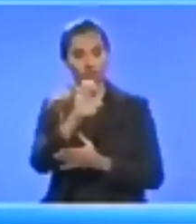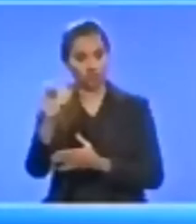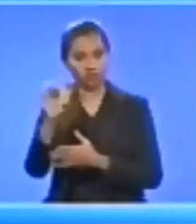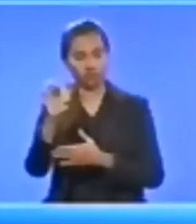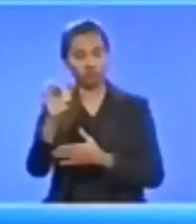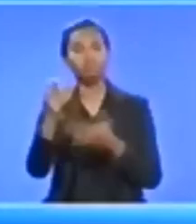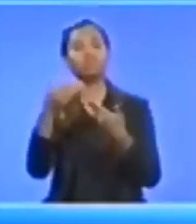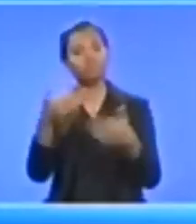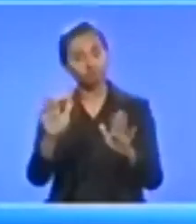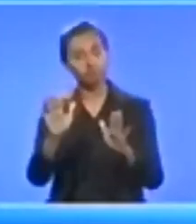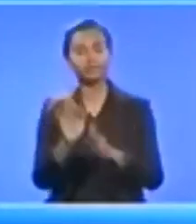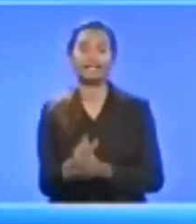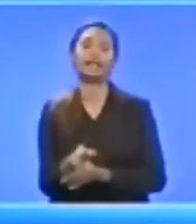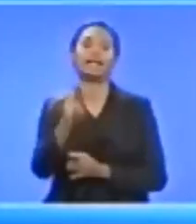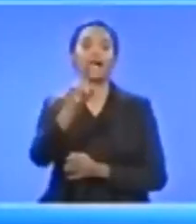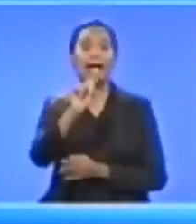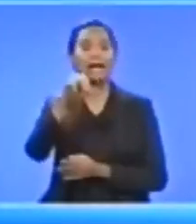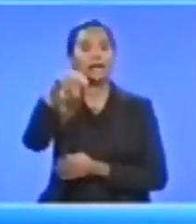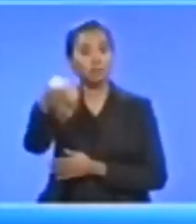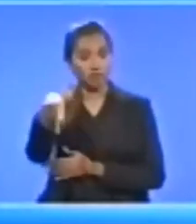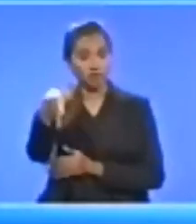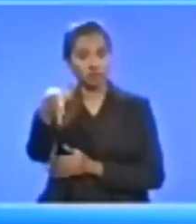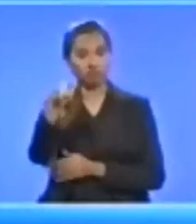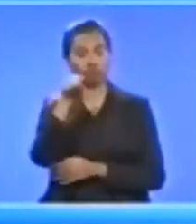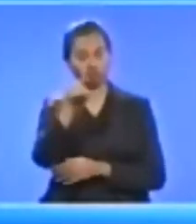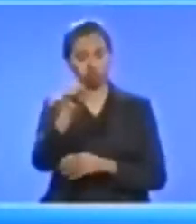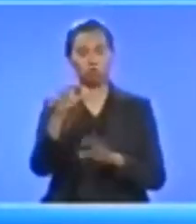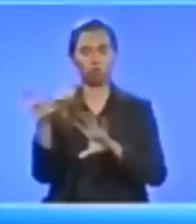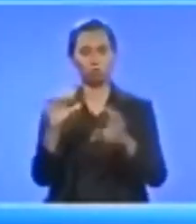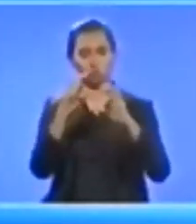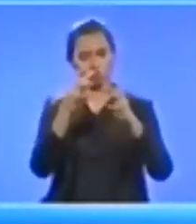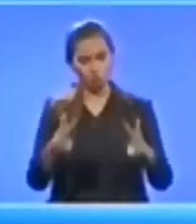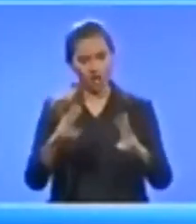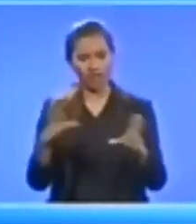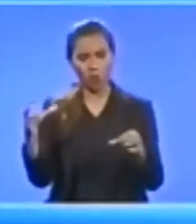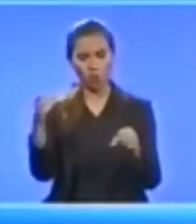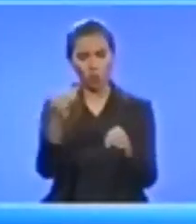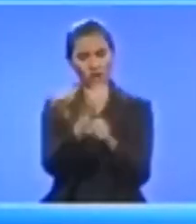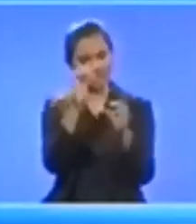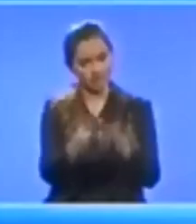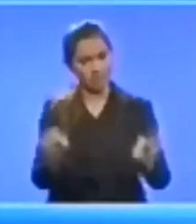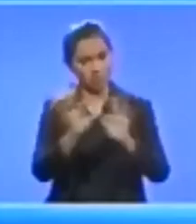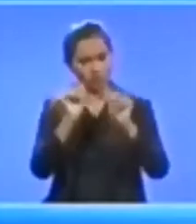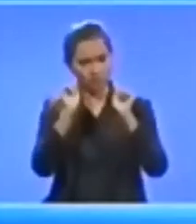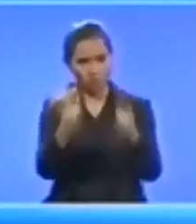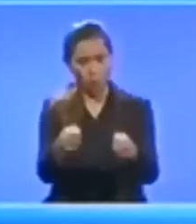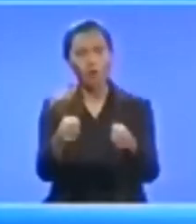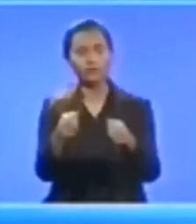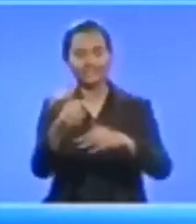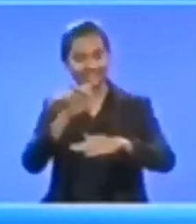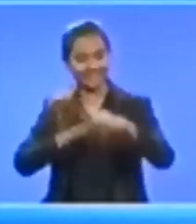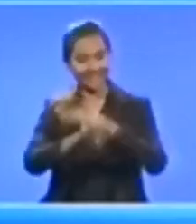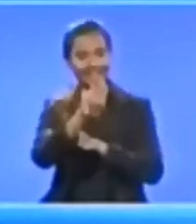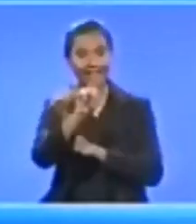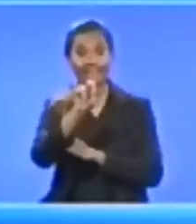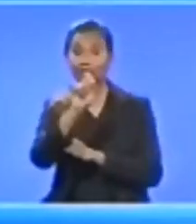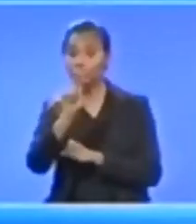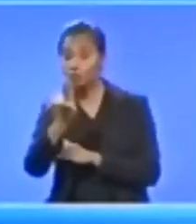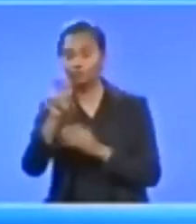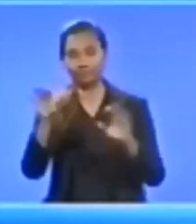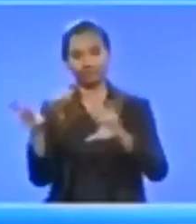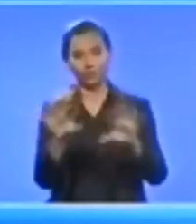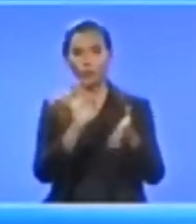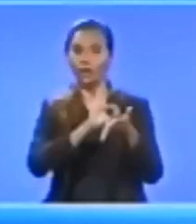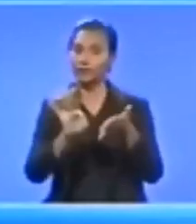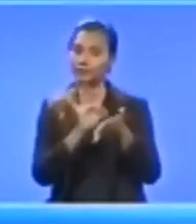Polytechnic. She did well, won prestigious awards, and got into NTU to do accountancy. In